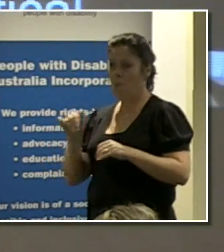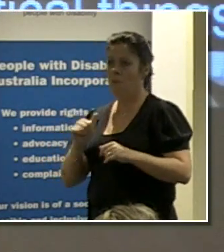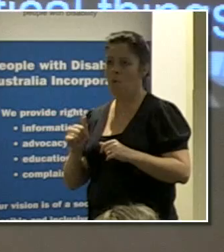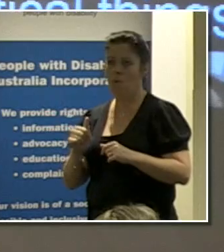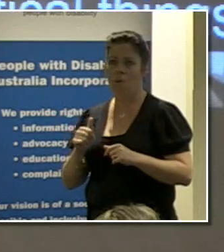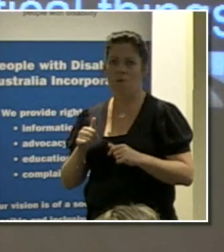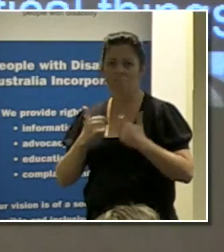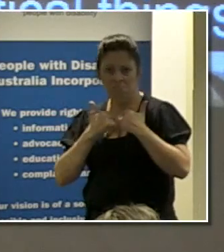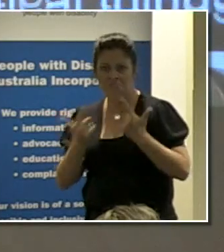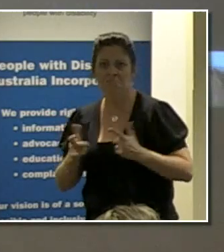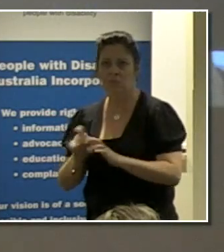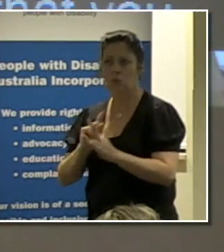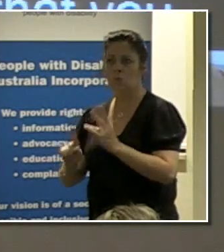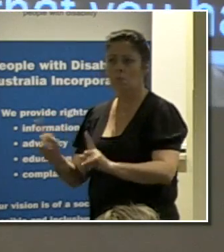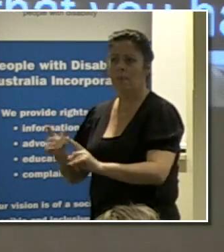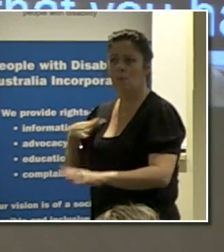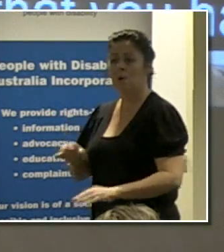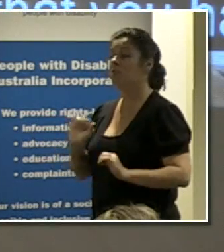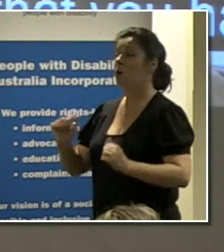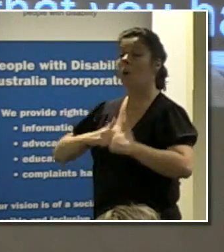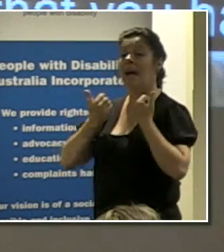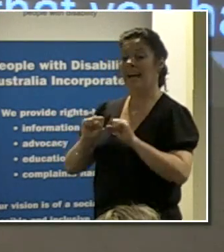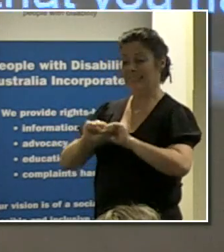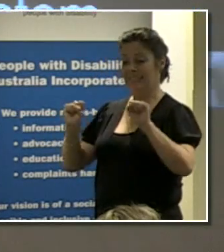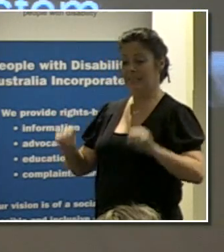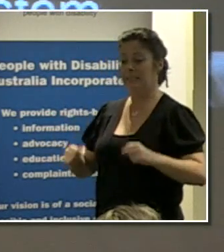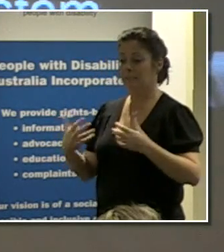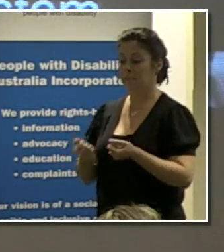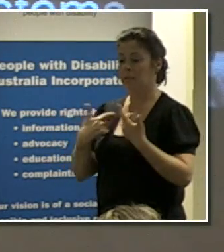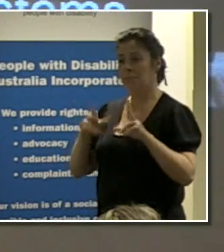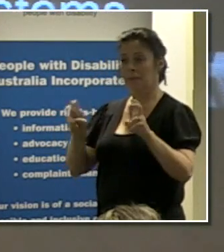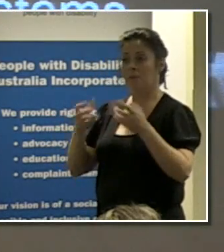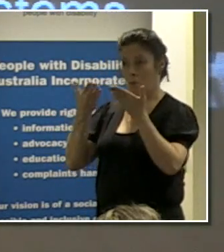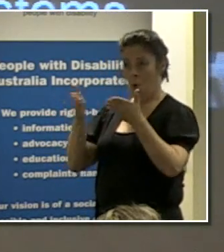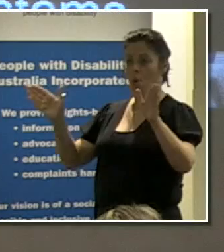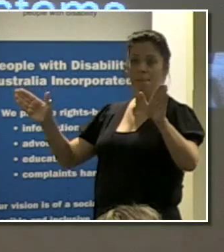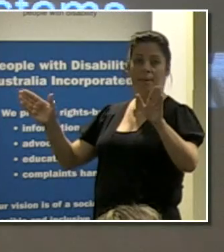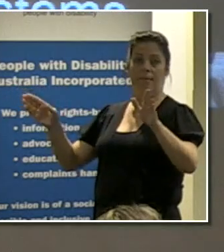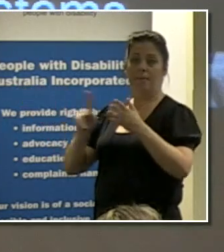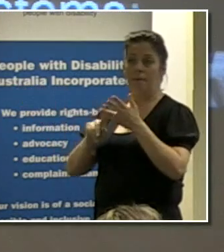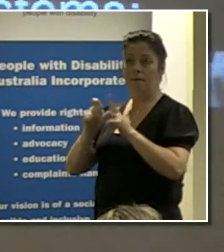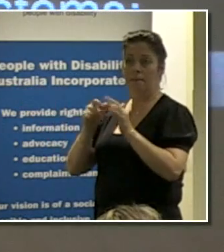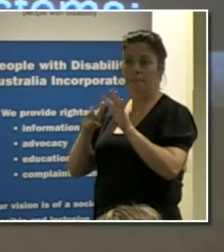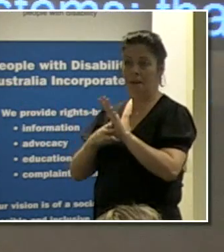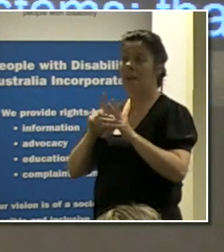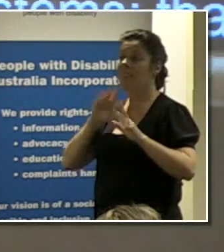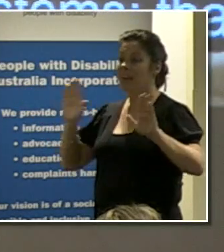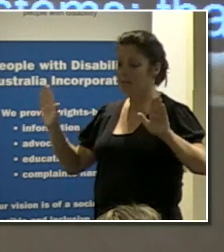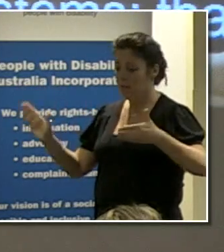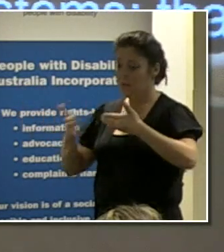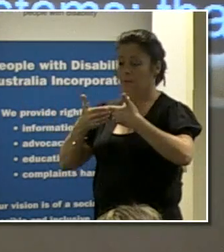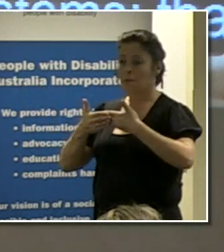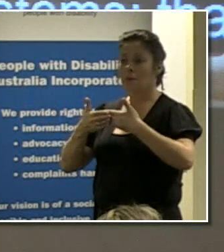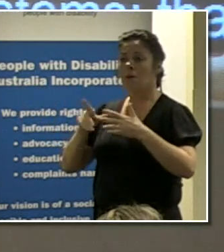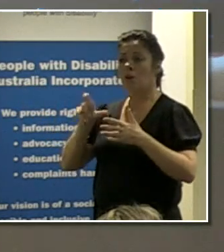is that you have to have open systems, that closed systems are what create vulnerability. Open